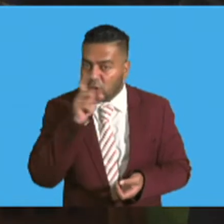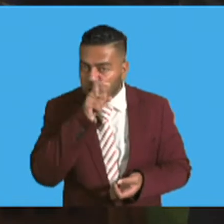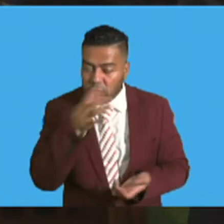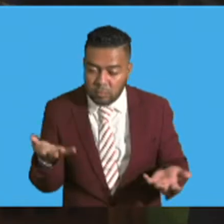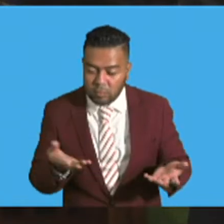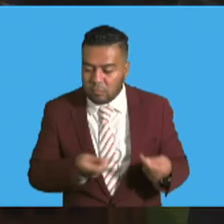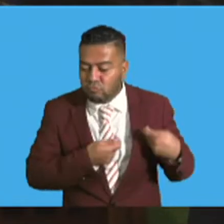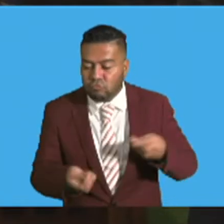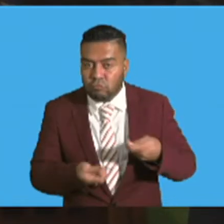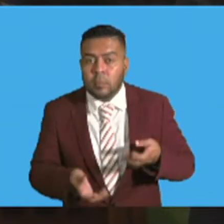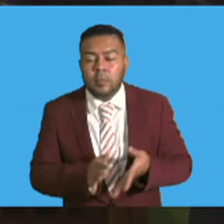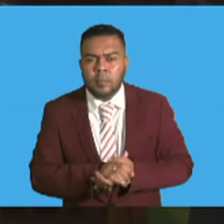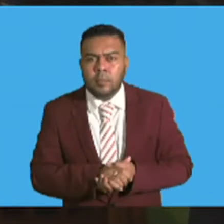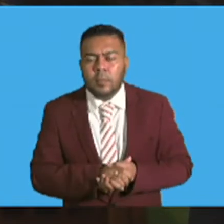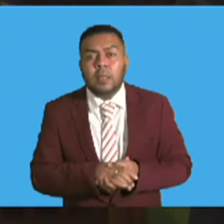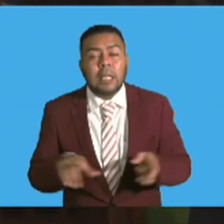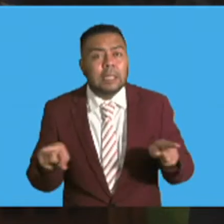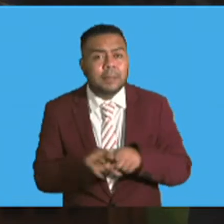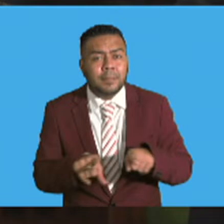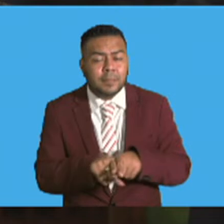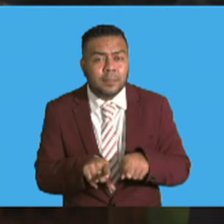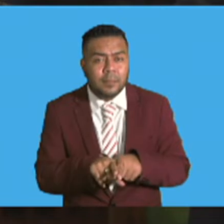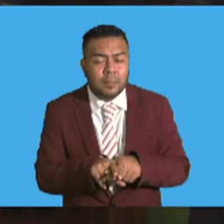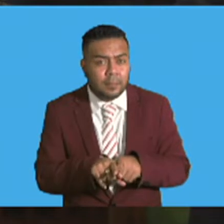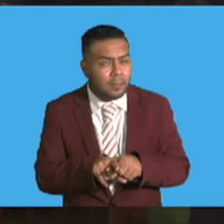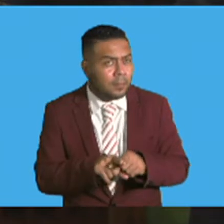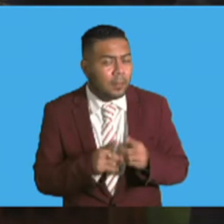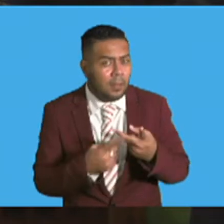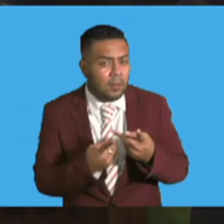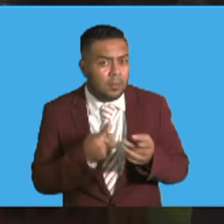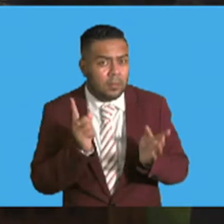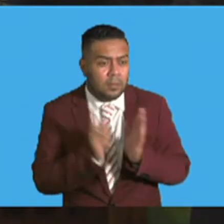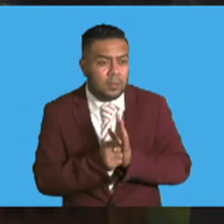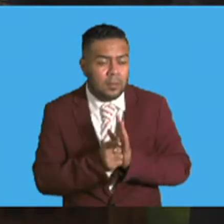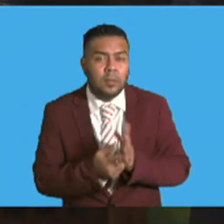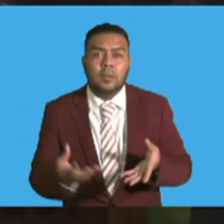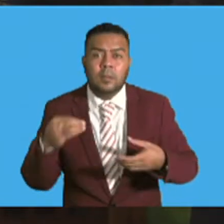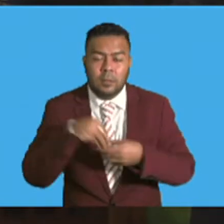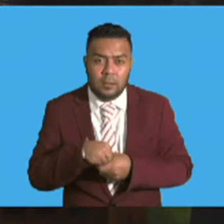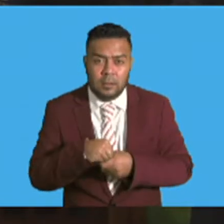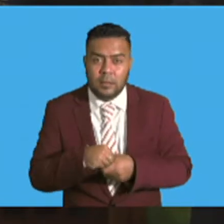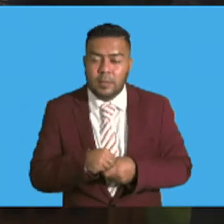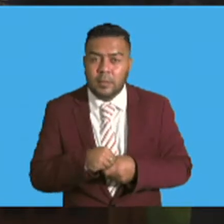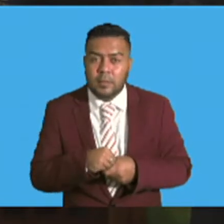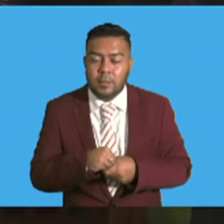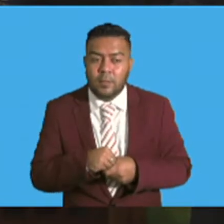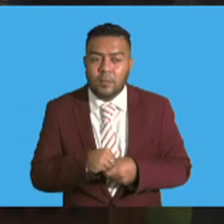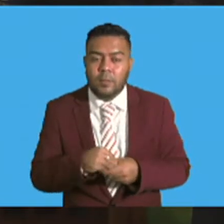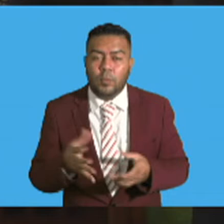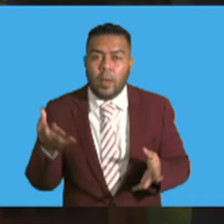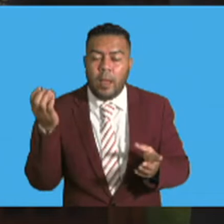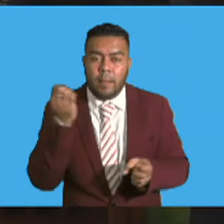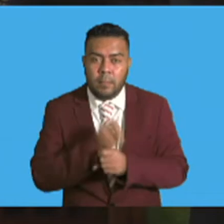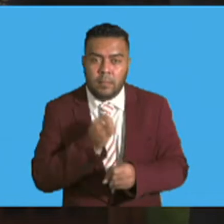Honourable Speaker, the second the program is introduction of heat-tolerant pure breeds through embryo transfer